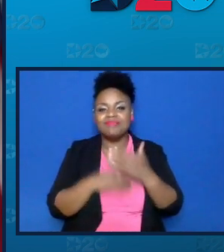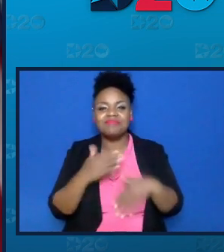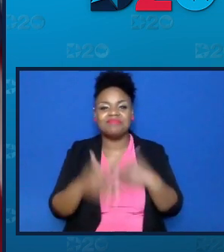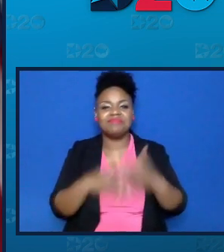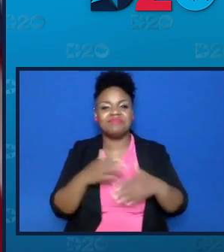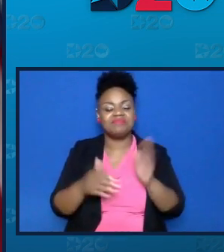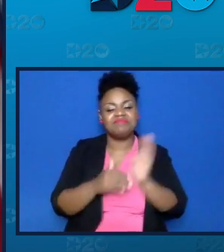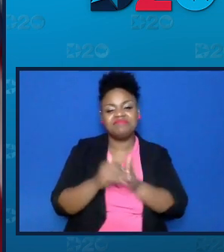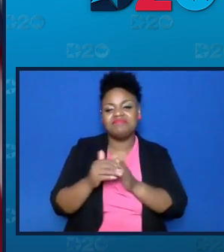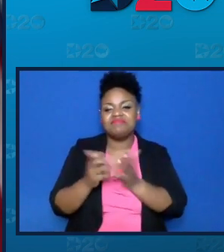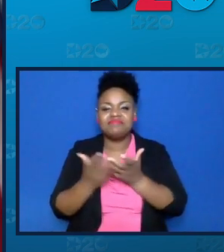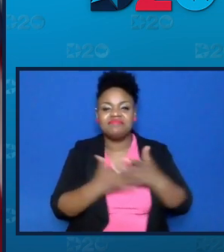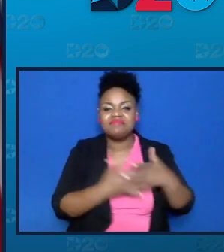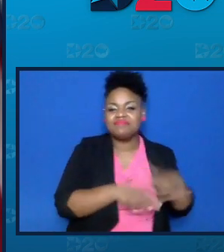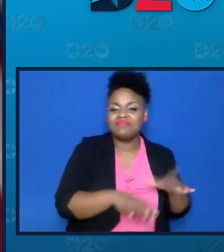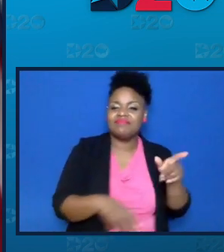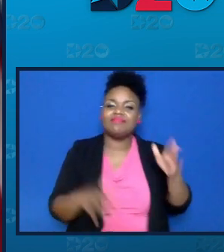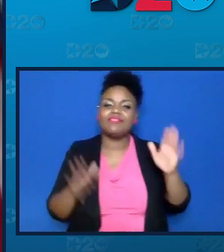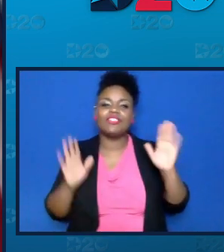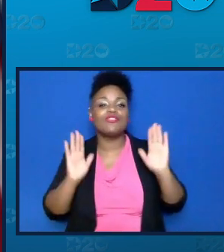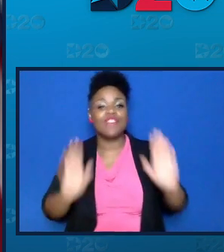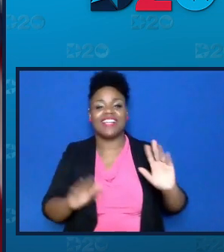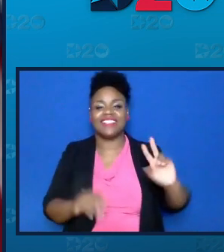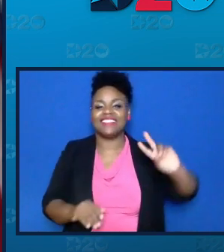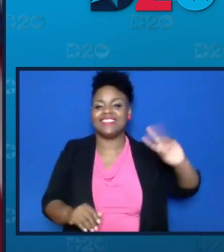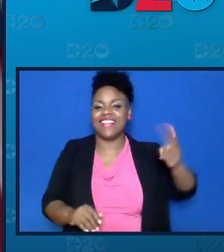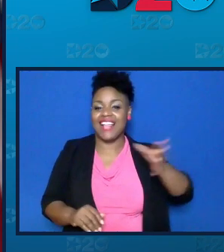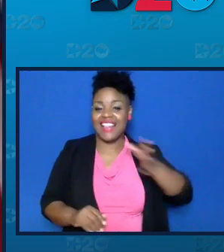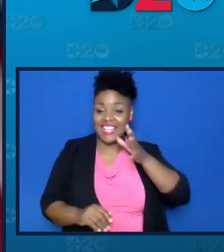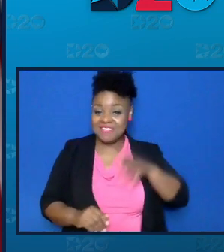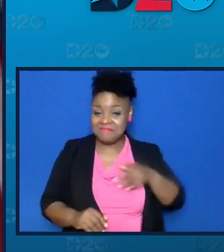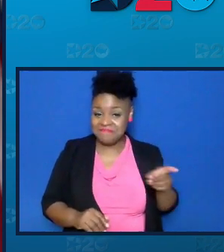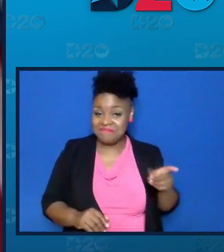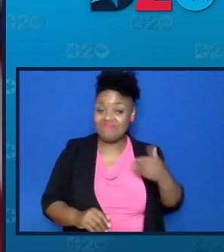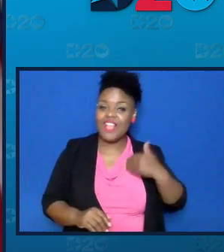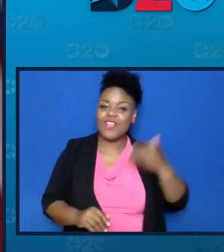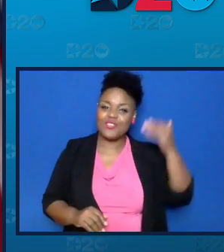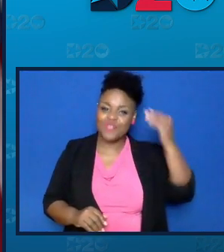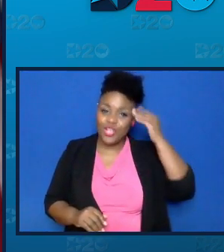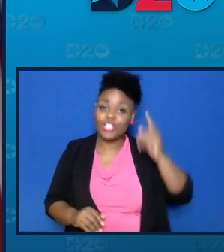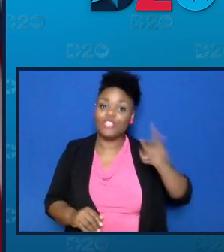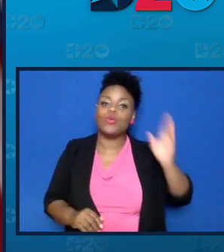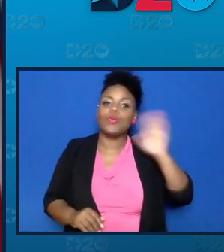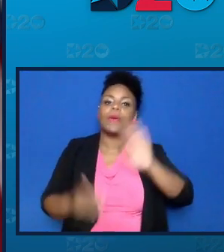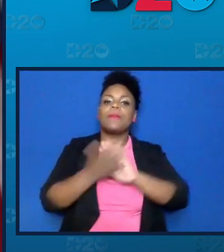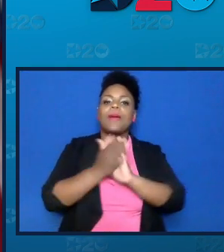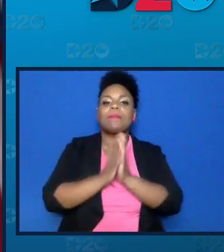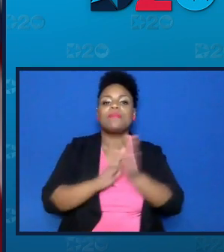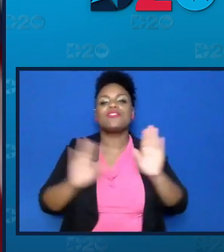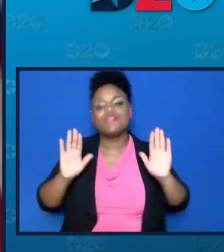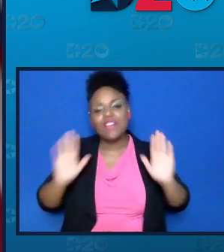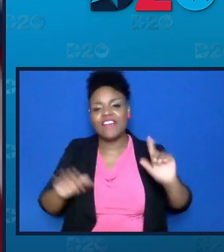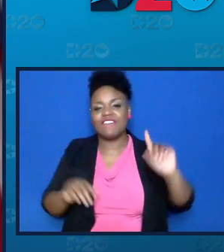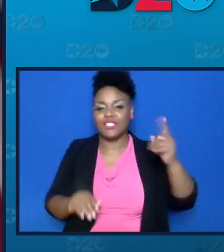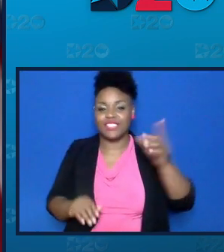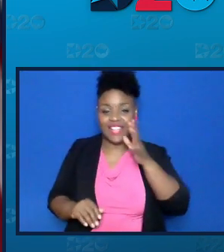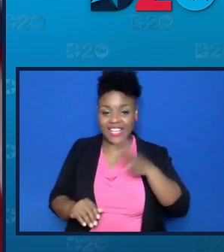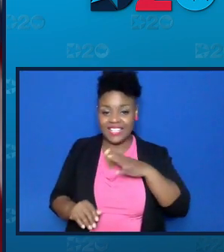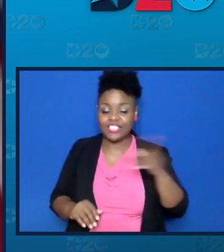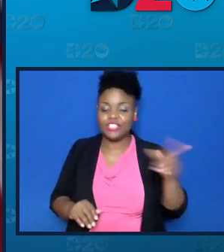lady. And I know she'll make a great first lady for this nation. She loves this country so